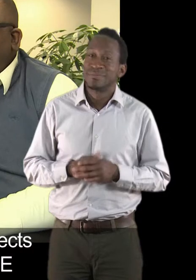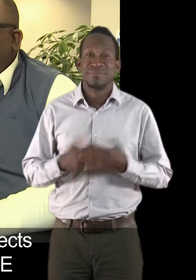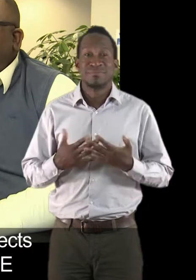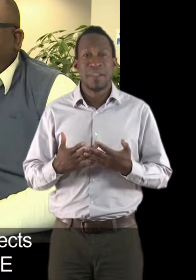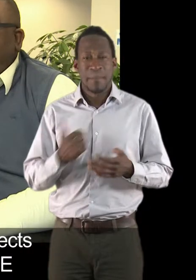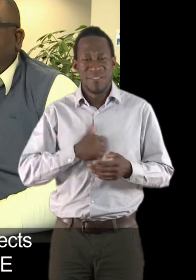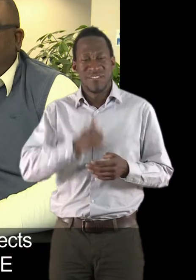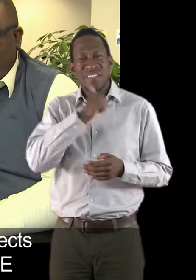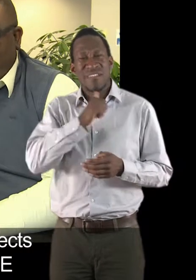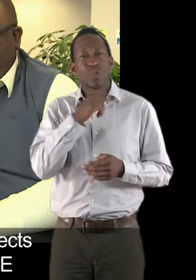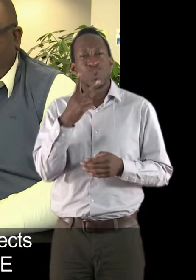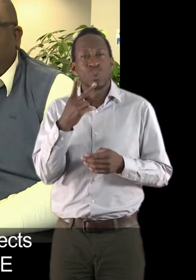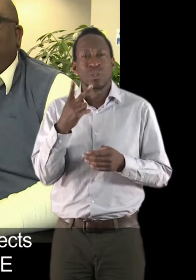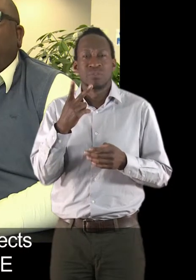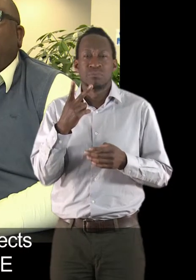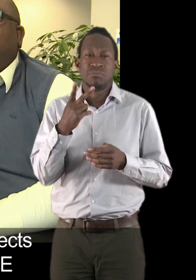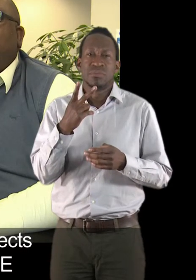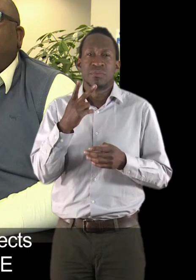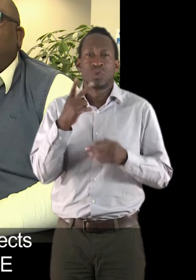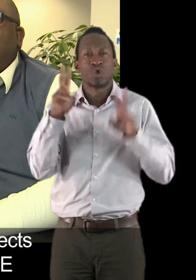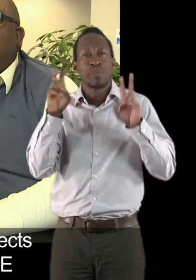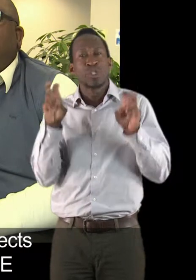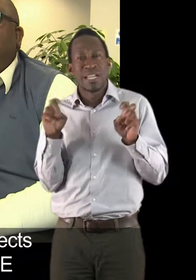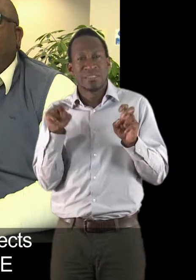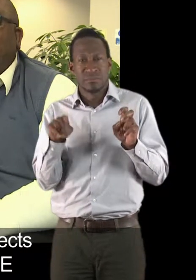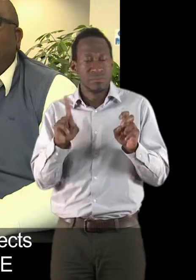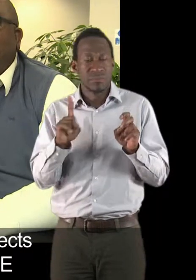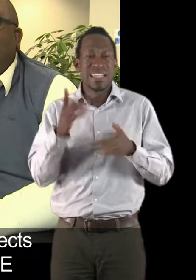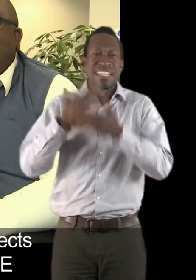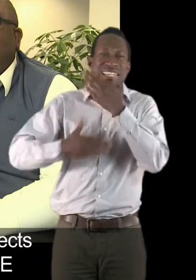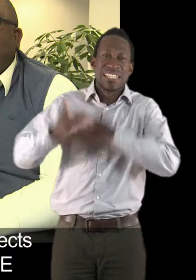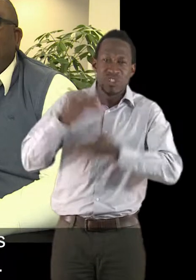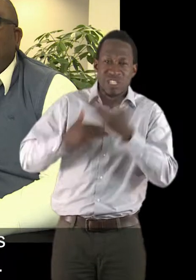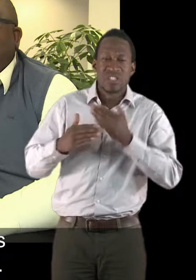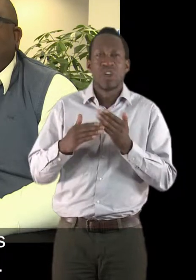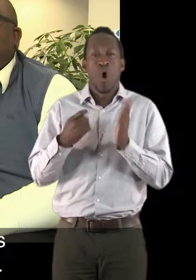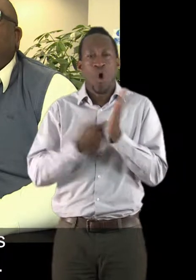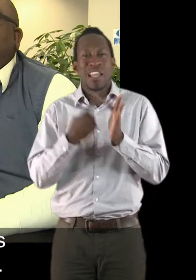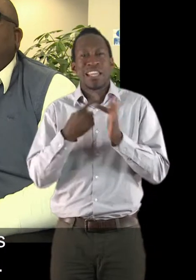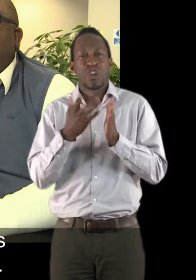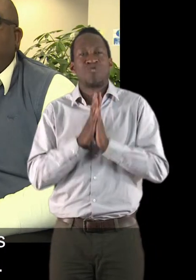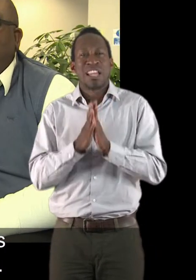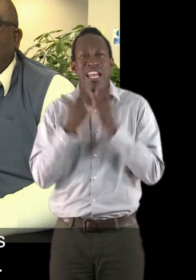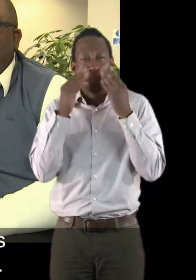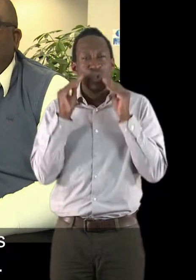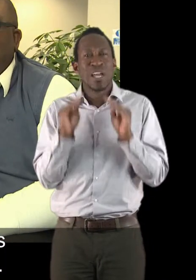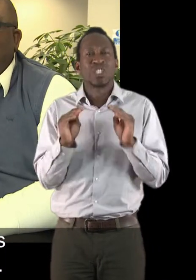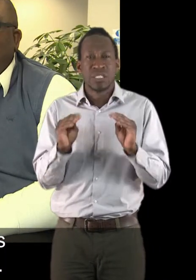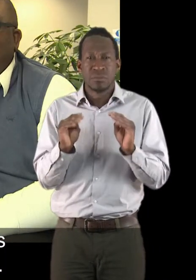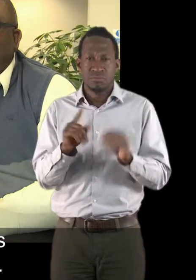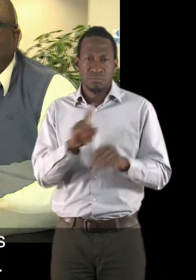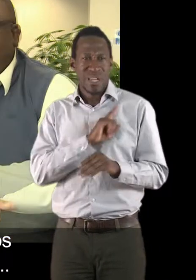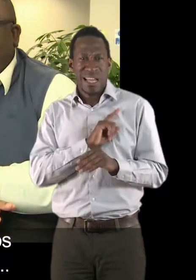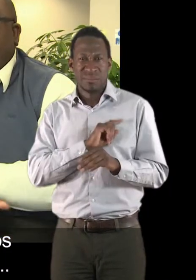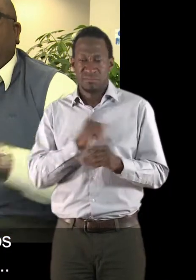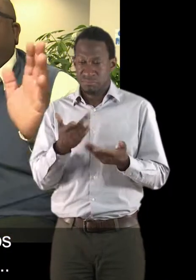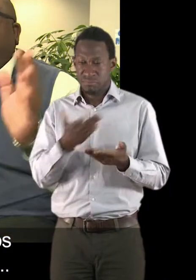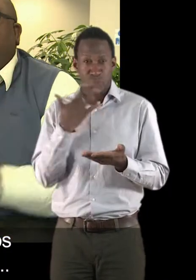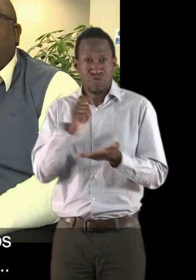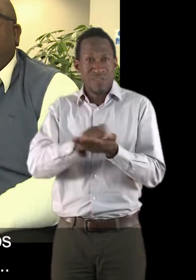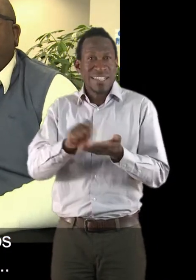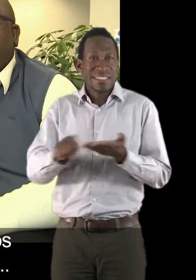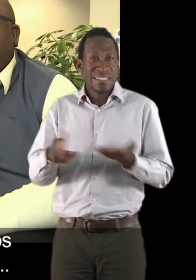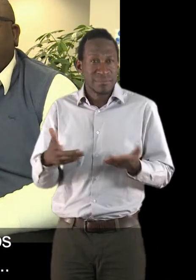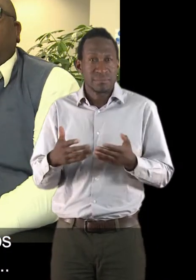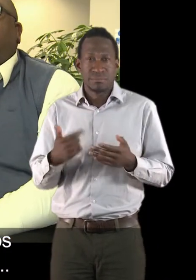My two favourite subjects were history and RE because there was no writing involved. I excelled